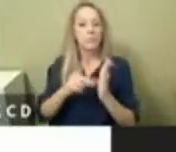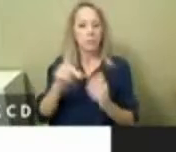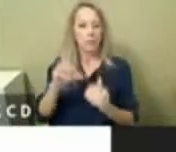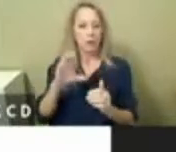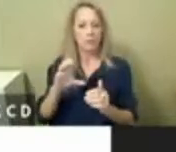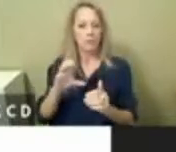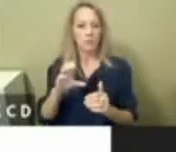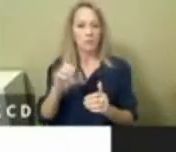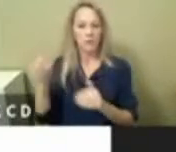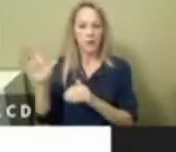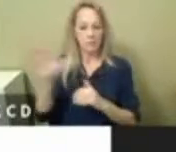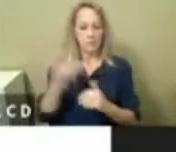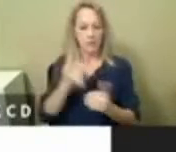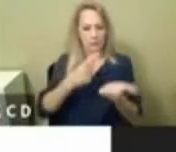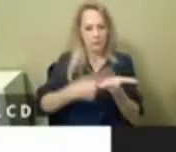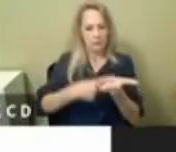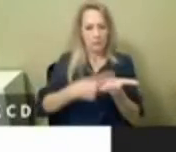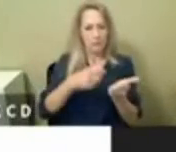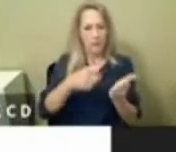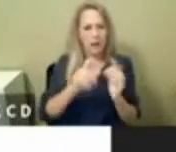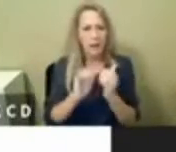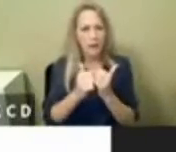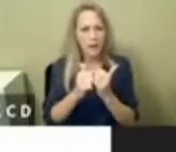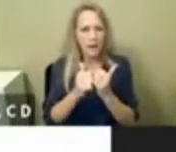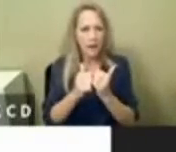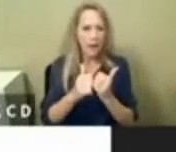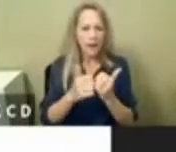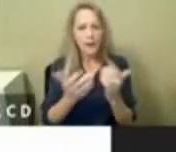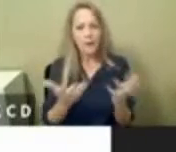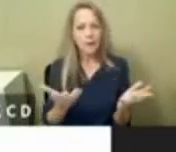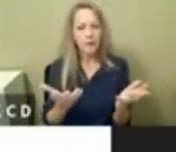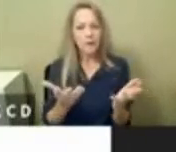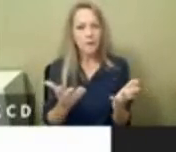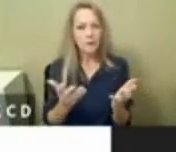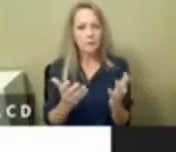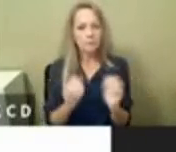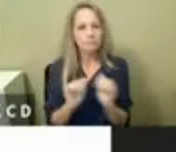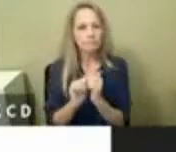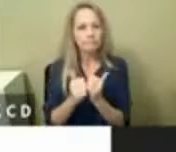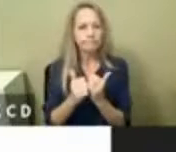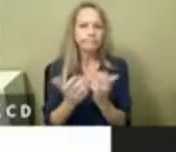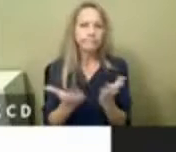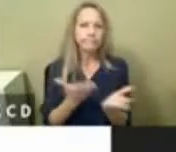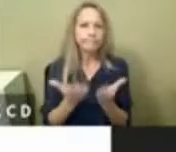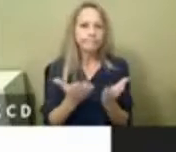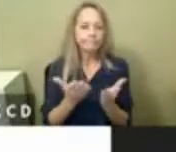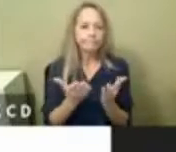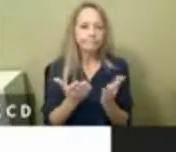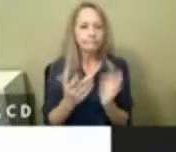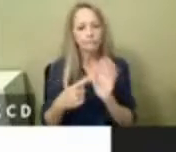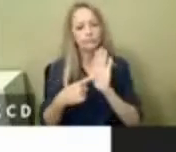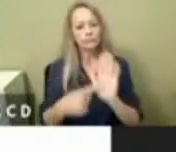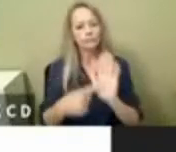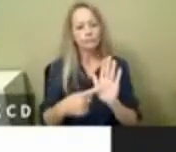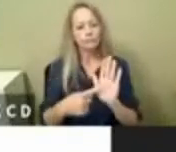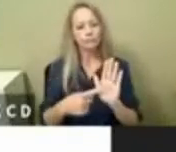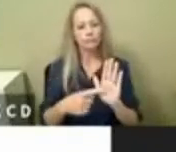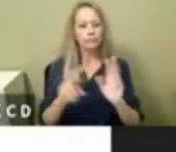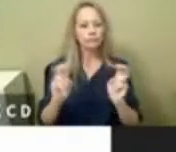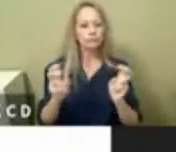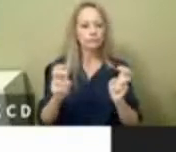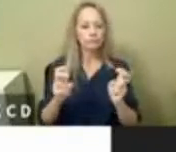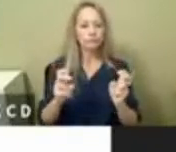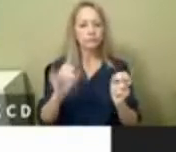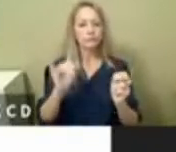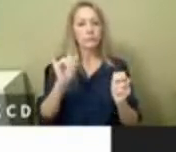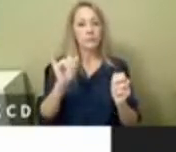and had the discussion of how to better represent the flexibility that is needed